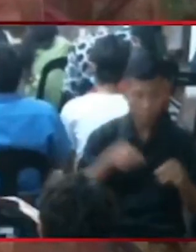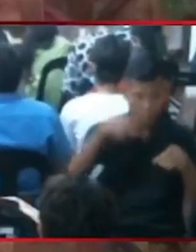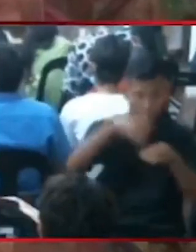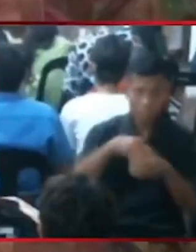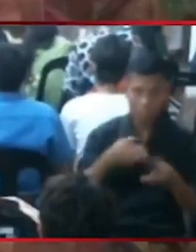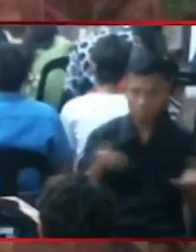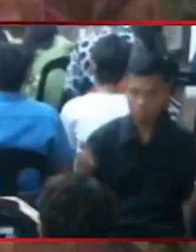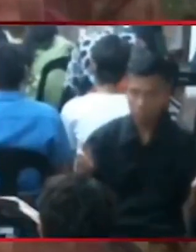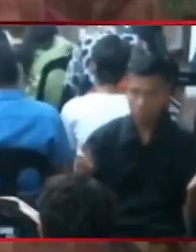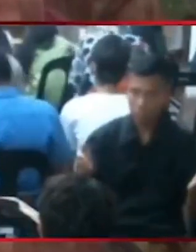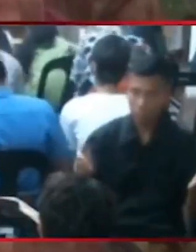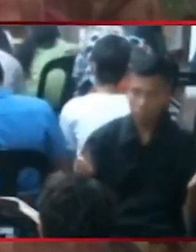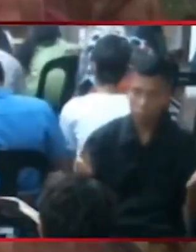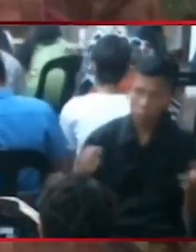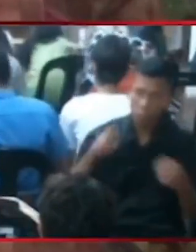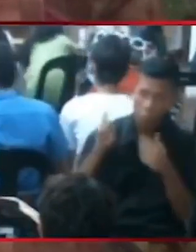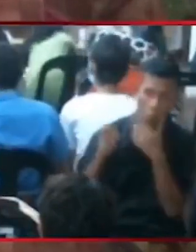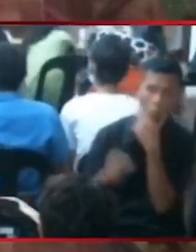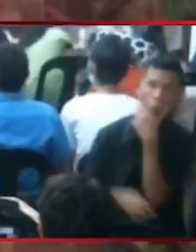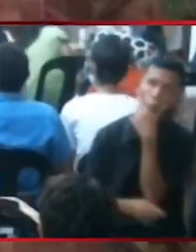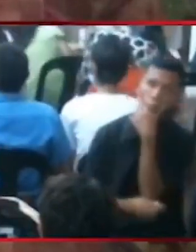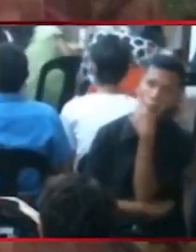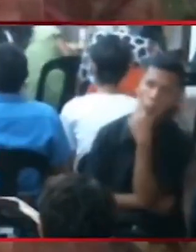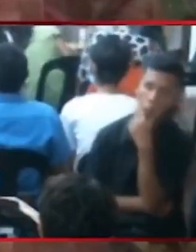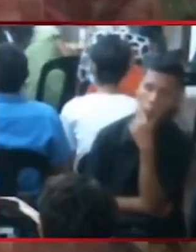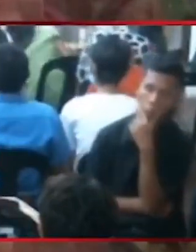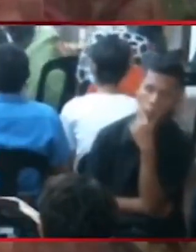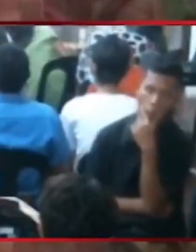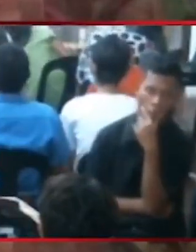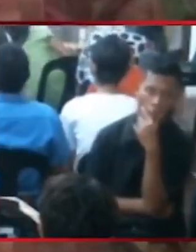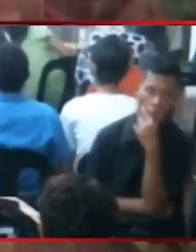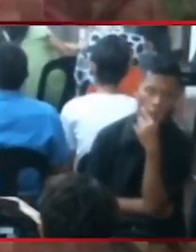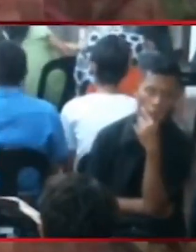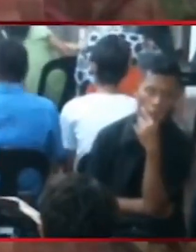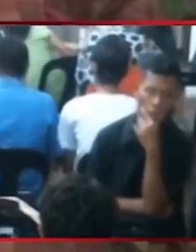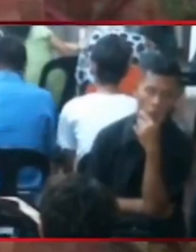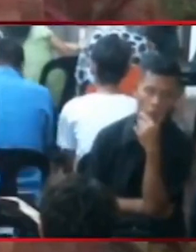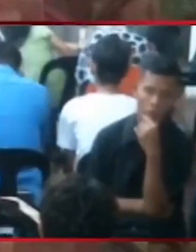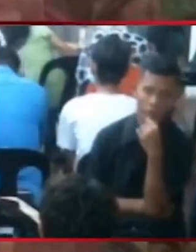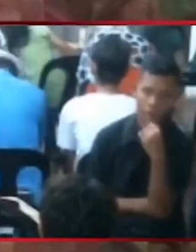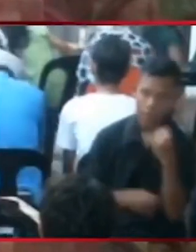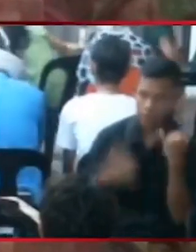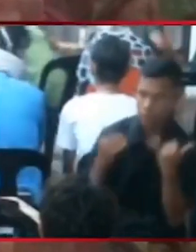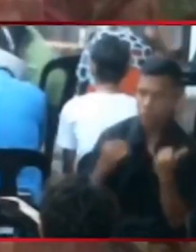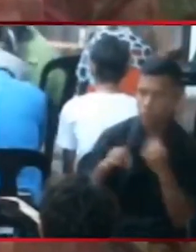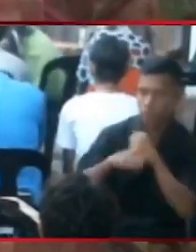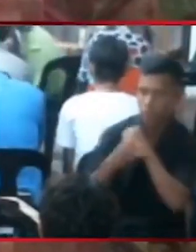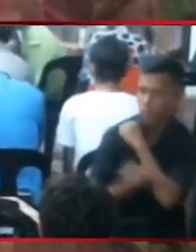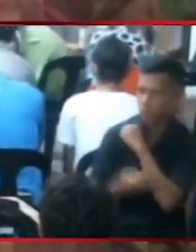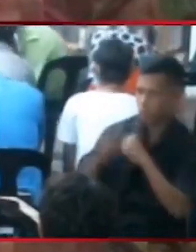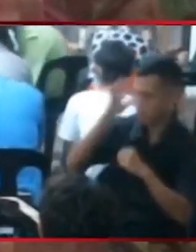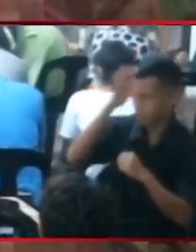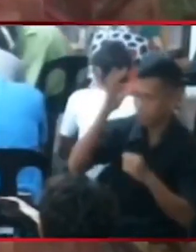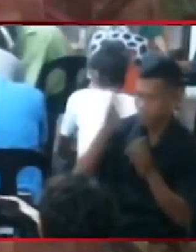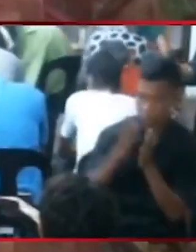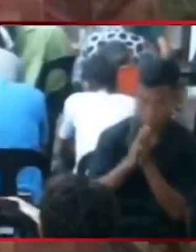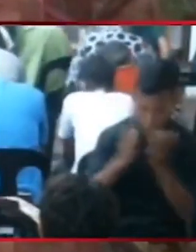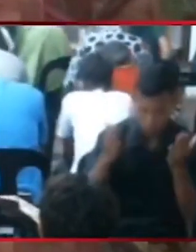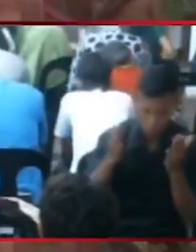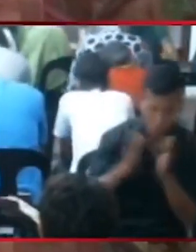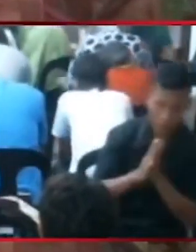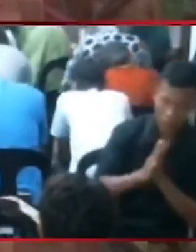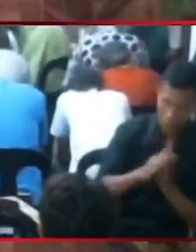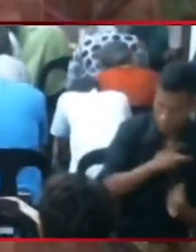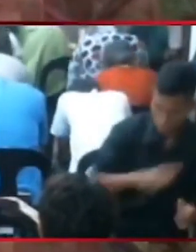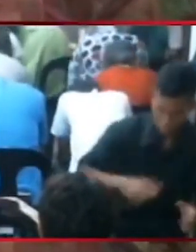Pastor Frank will give the invitation in a moment. Every head bowed, every eye closed. Heavenly Father,